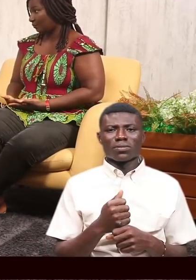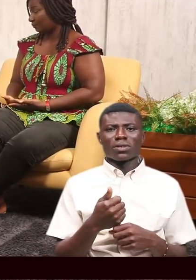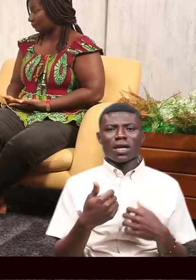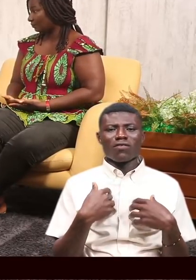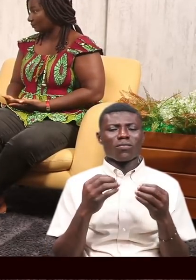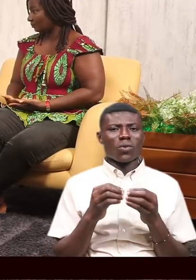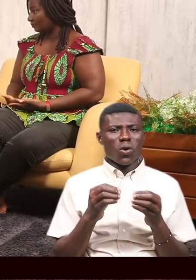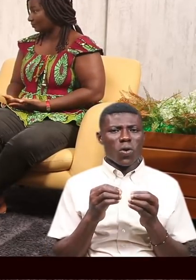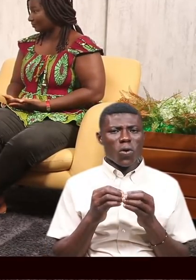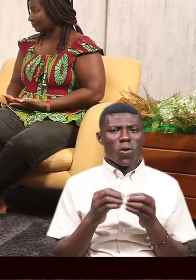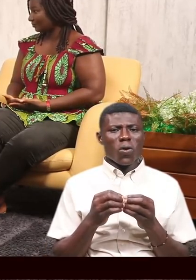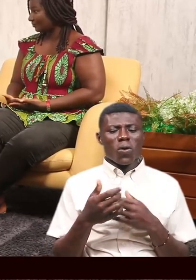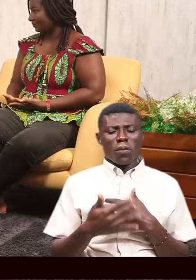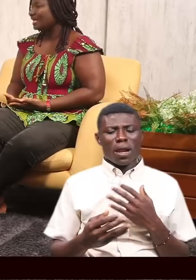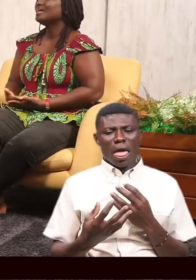ho